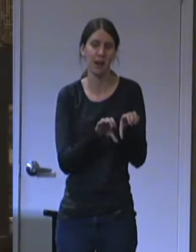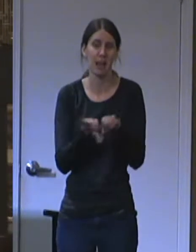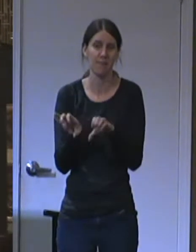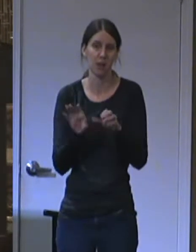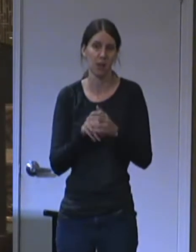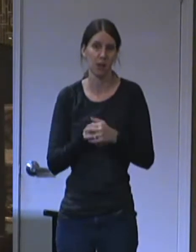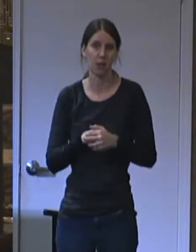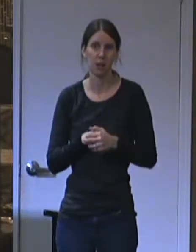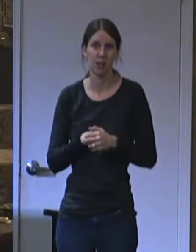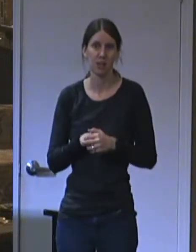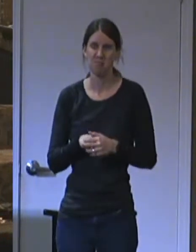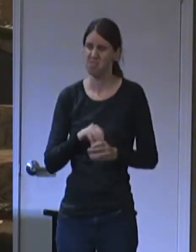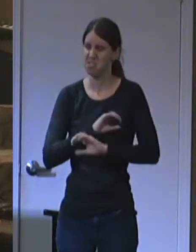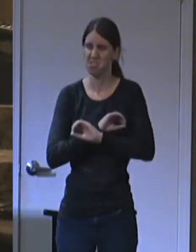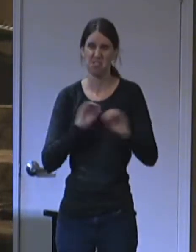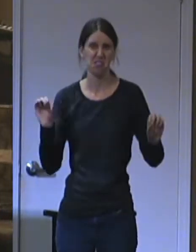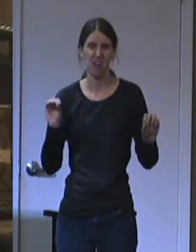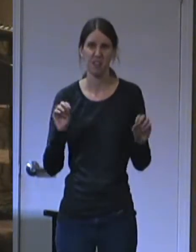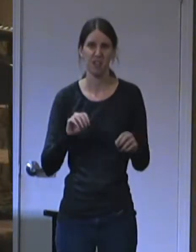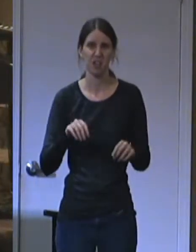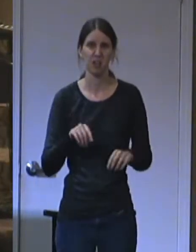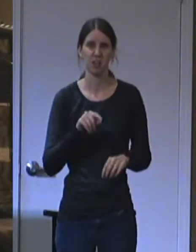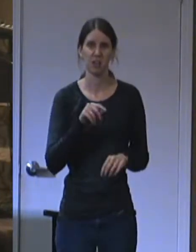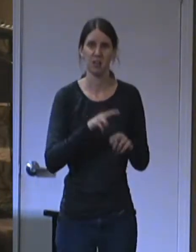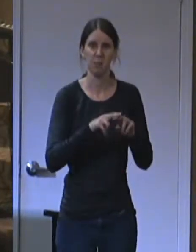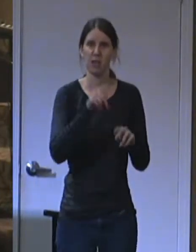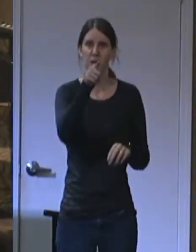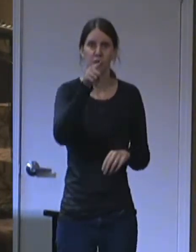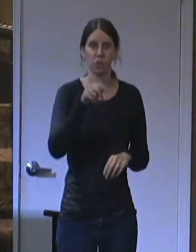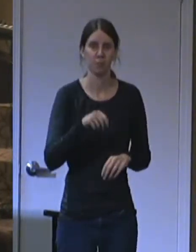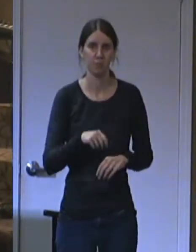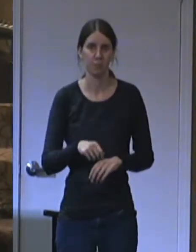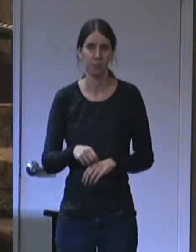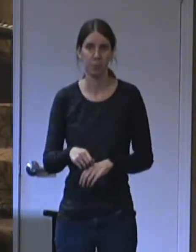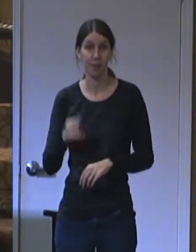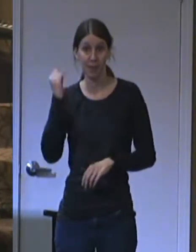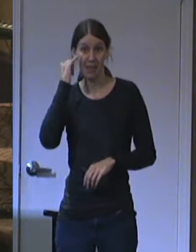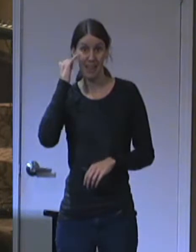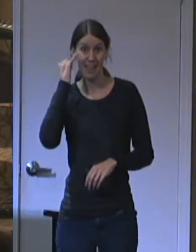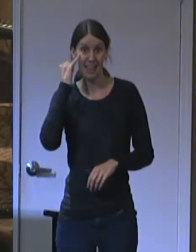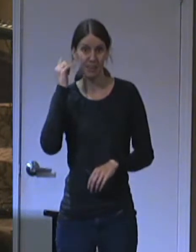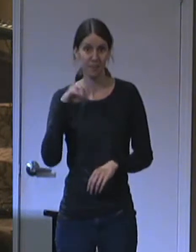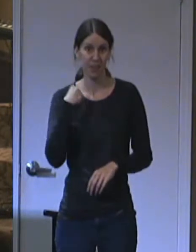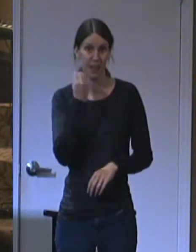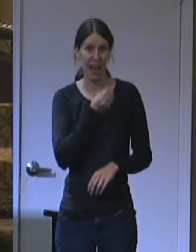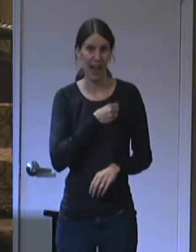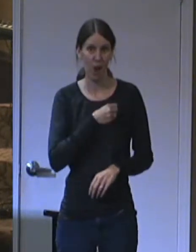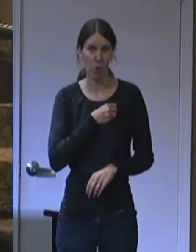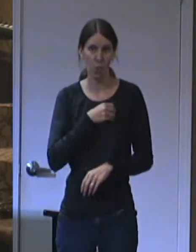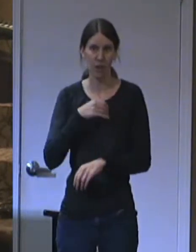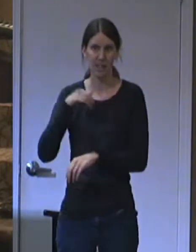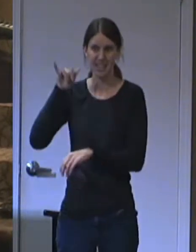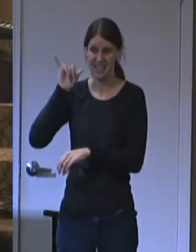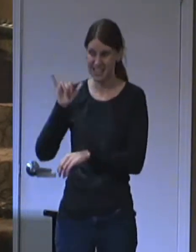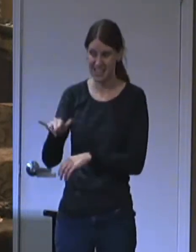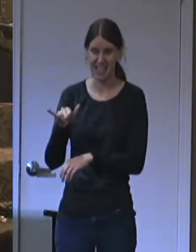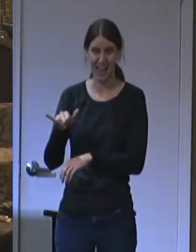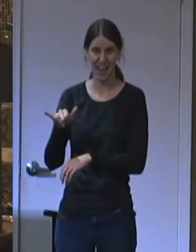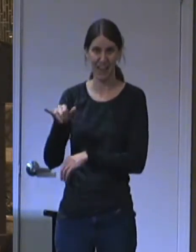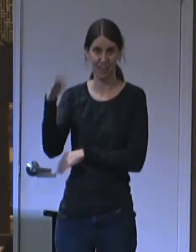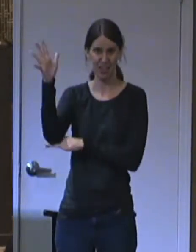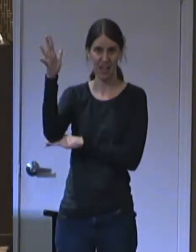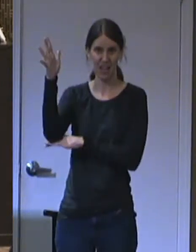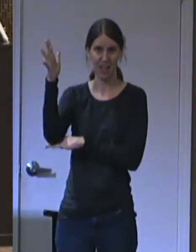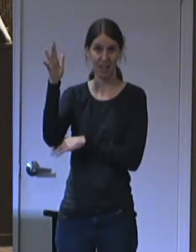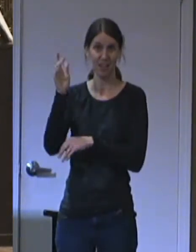from them. It has nothing to do with you. Okay? If our stake is in the Lord